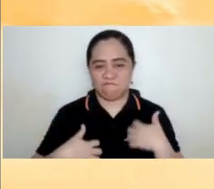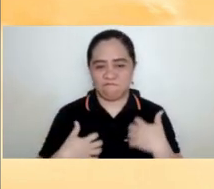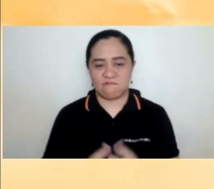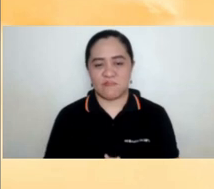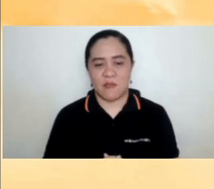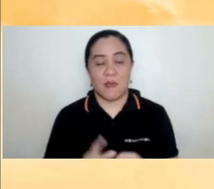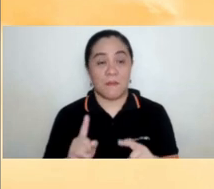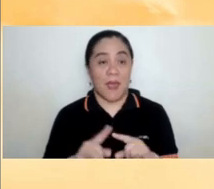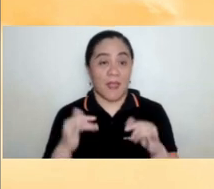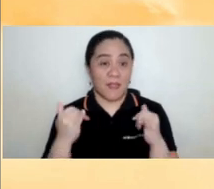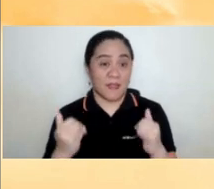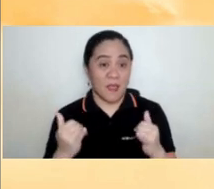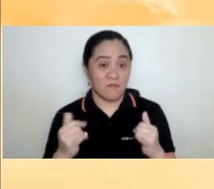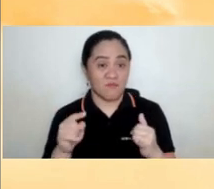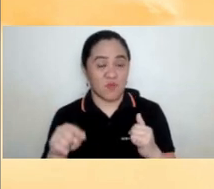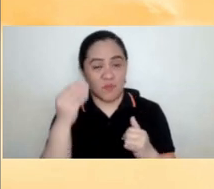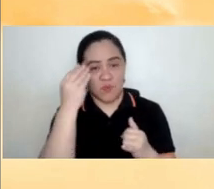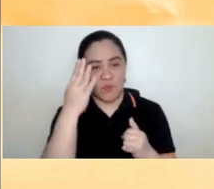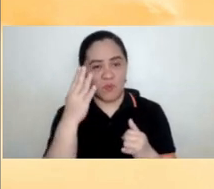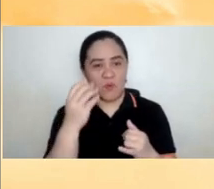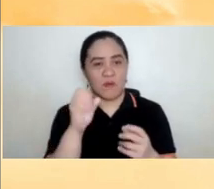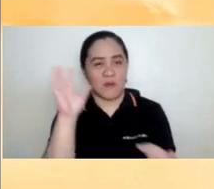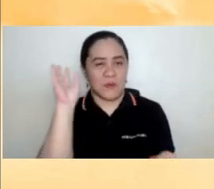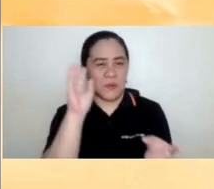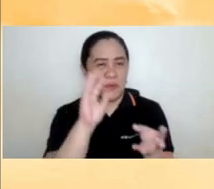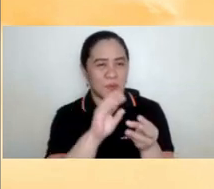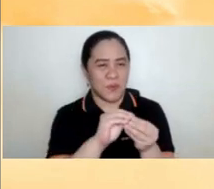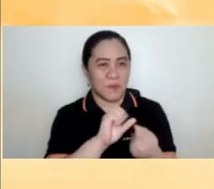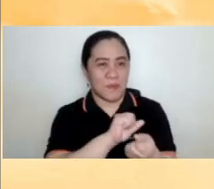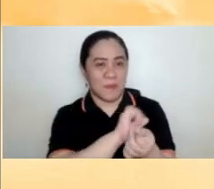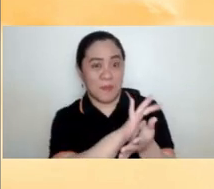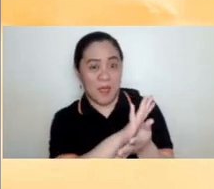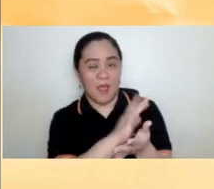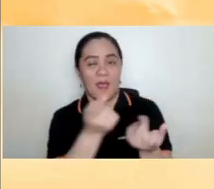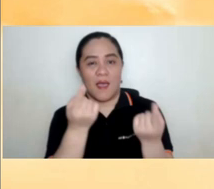However, during the pandemic, those numbers nearly doubled, such that